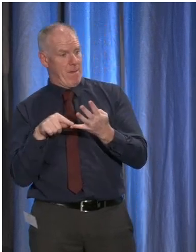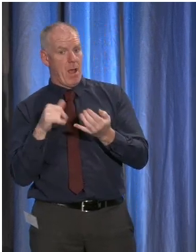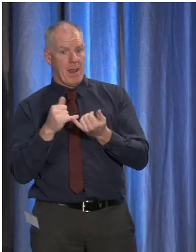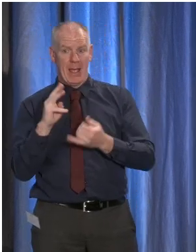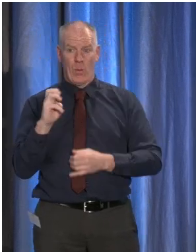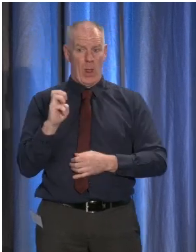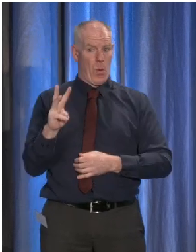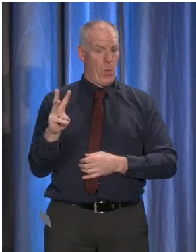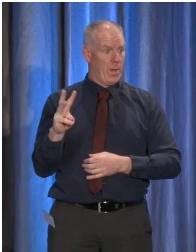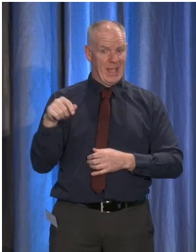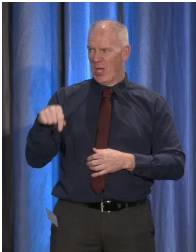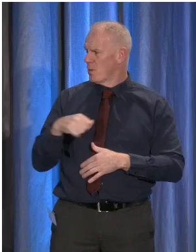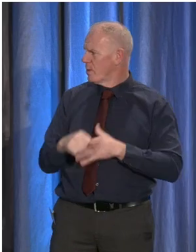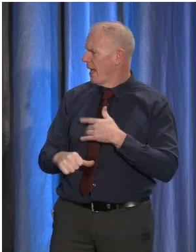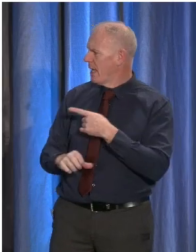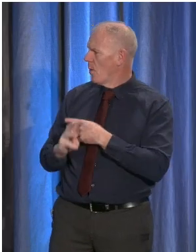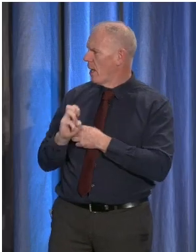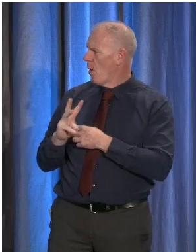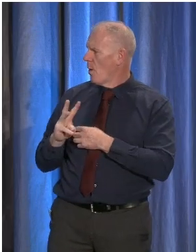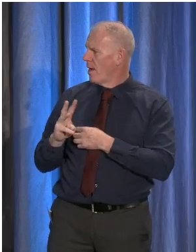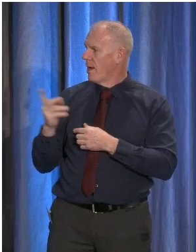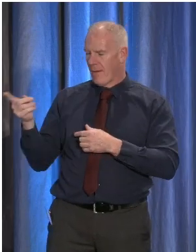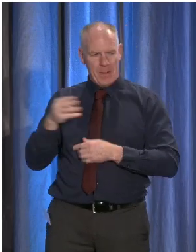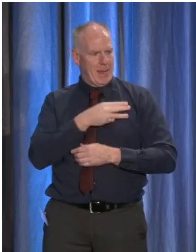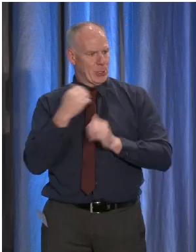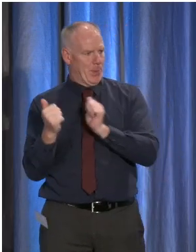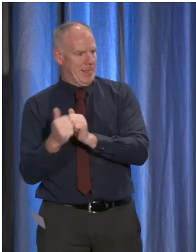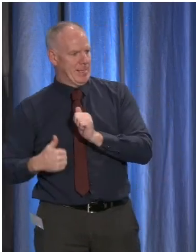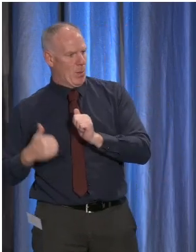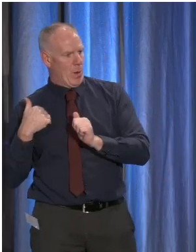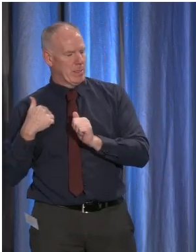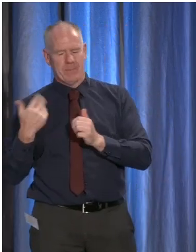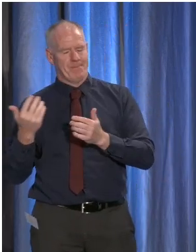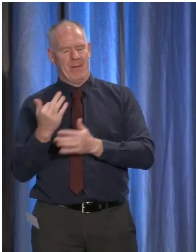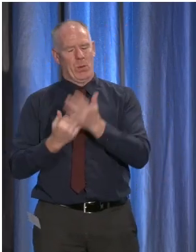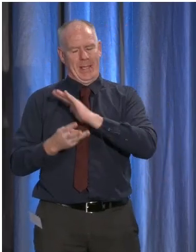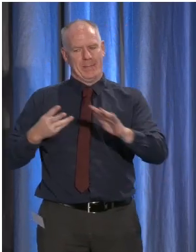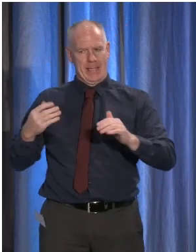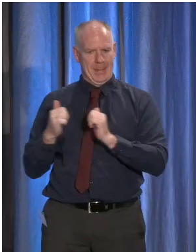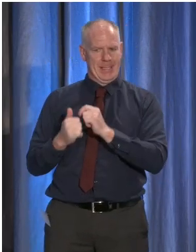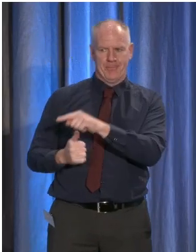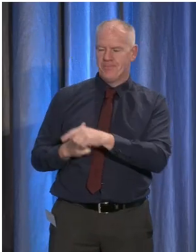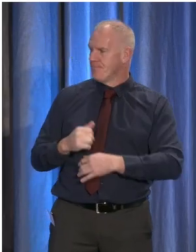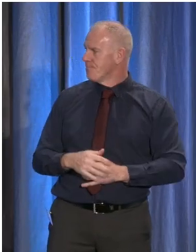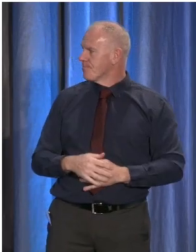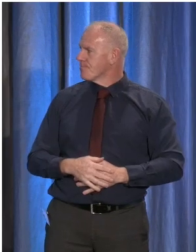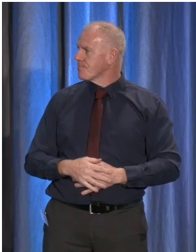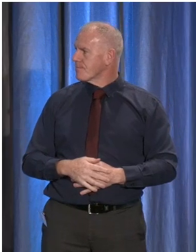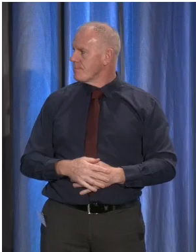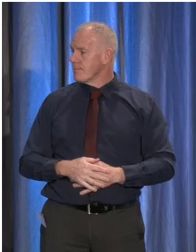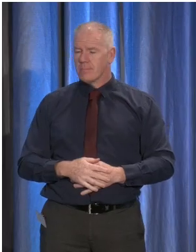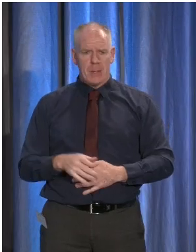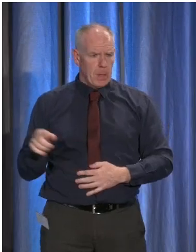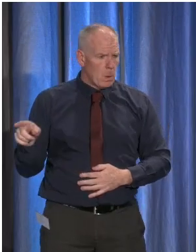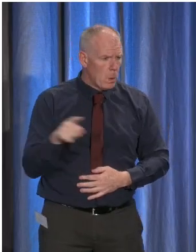like Willow, who's here with us today, who I had the pleasure of meeting a couple of weeks ago. Now, just in case there